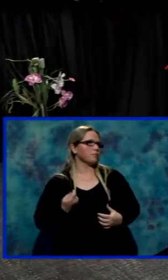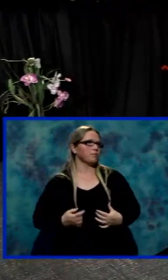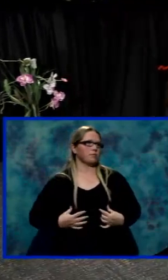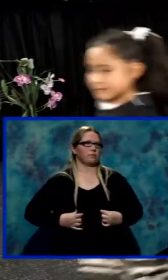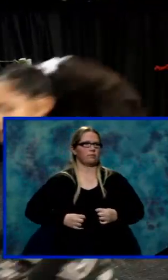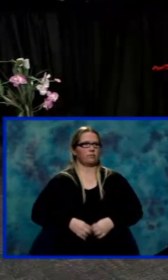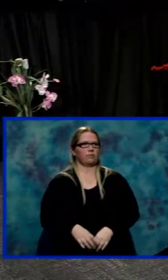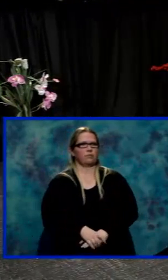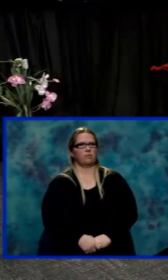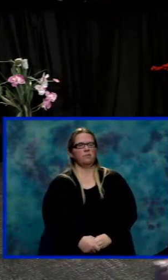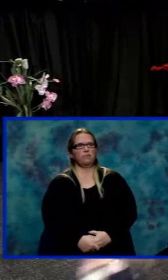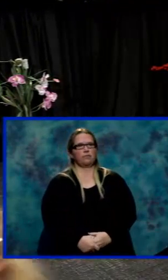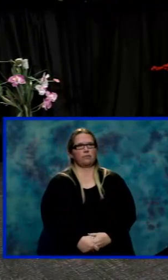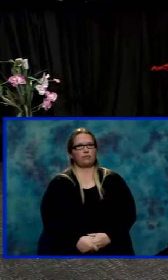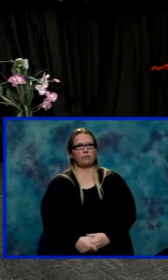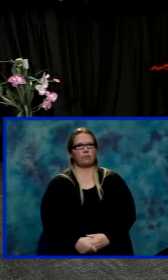Where's Claire?